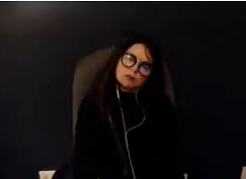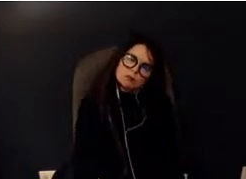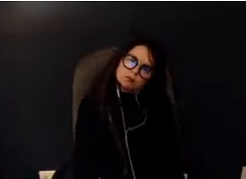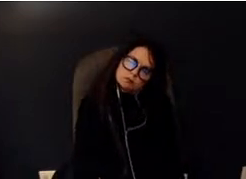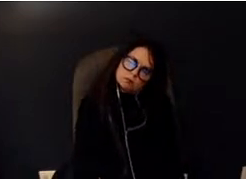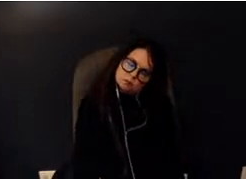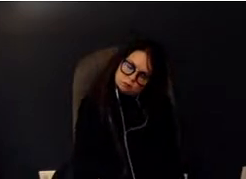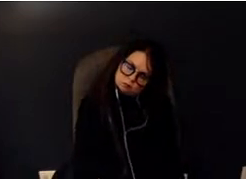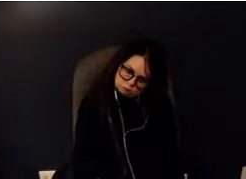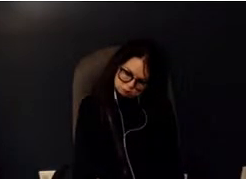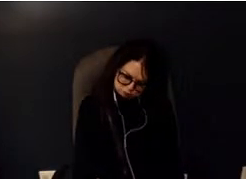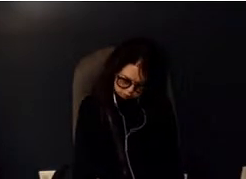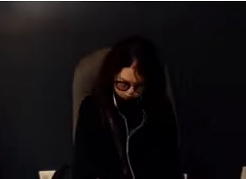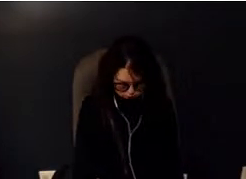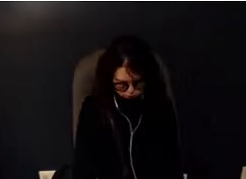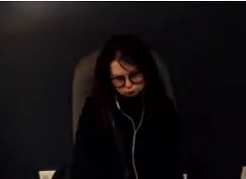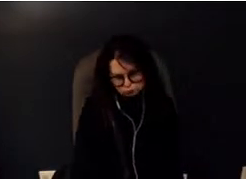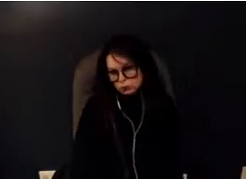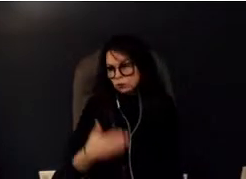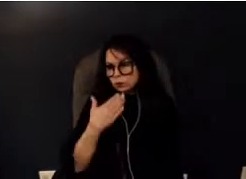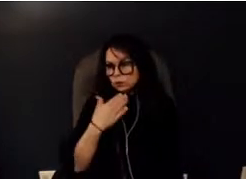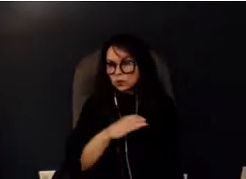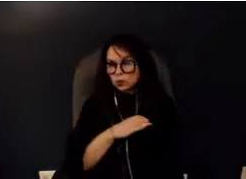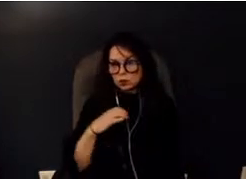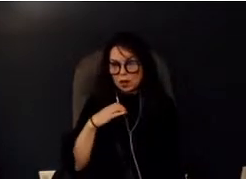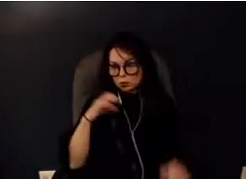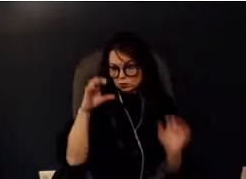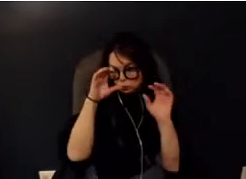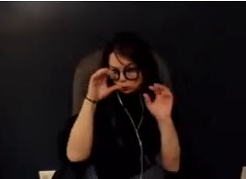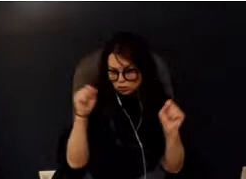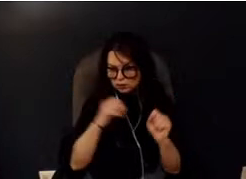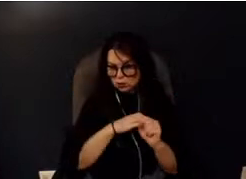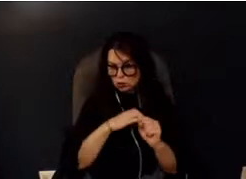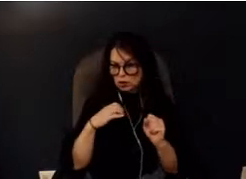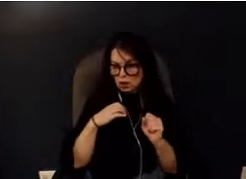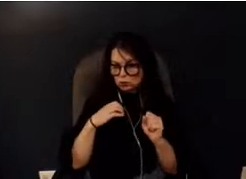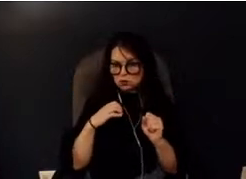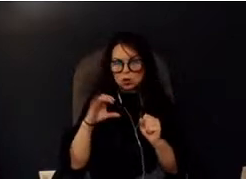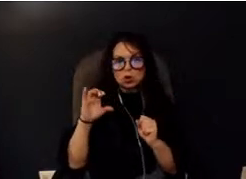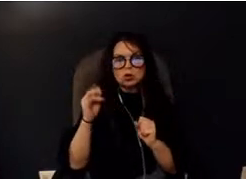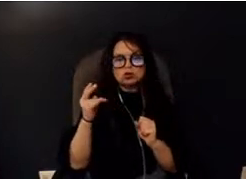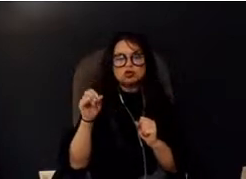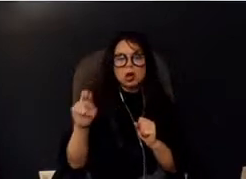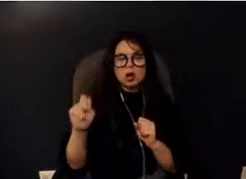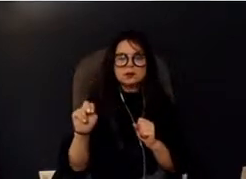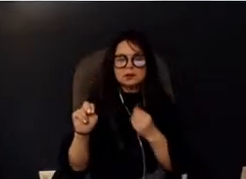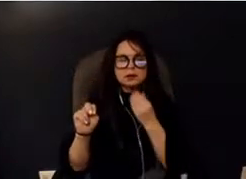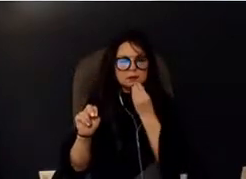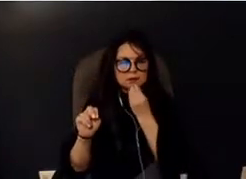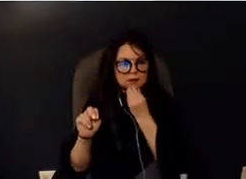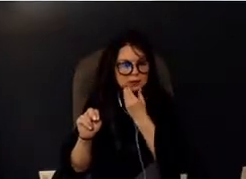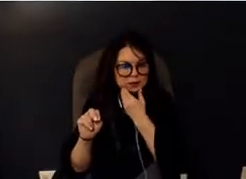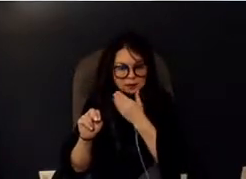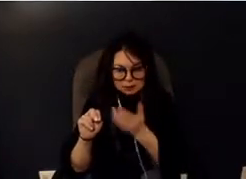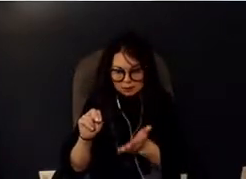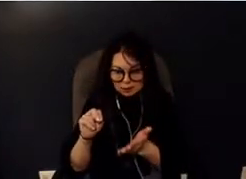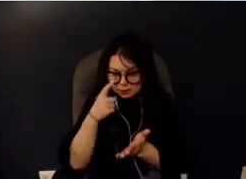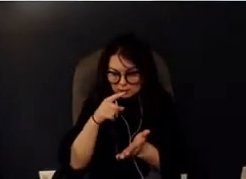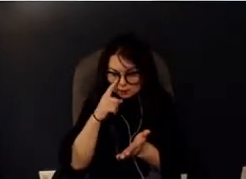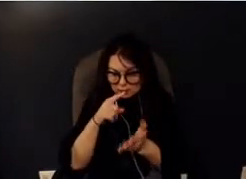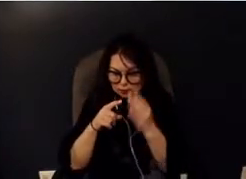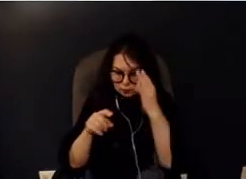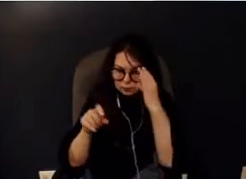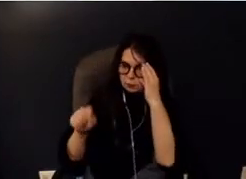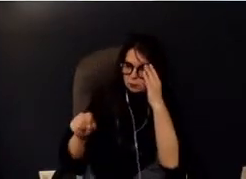Thank you, Council President, Councilmember Johnson. If I may, Council President? Yes, thank you, Director. Okay,